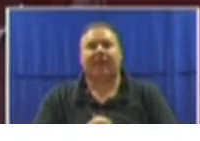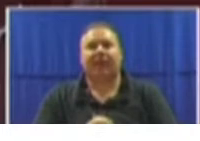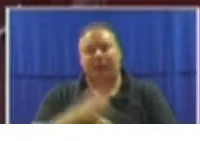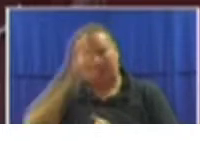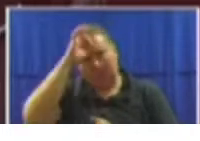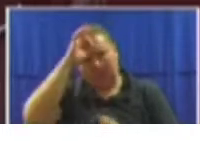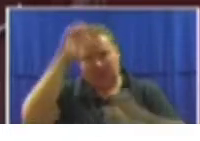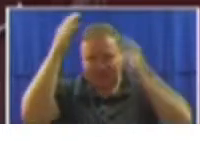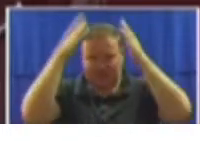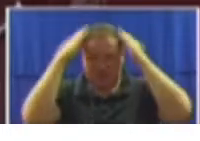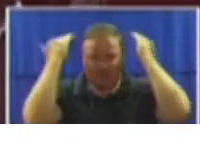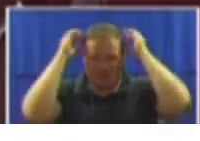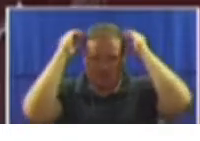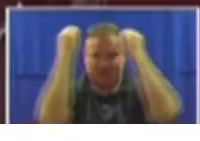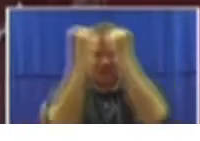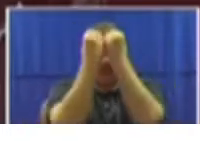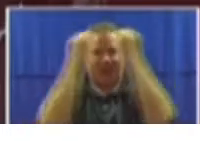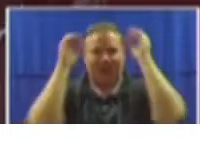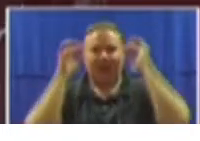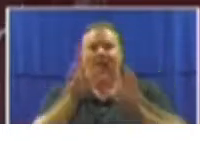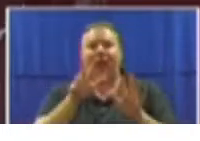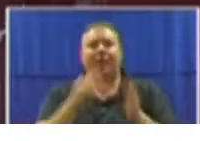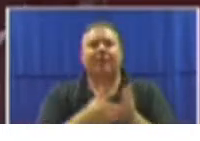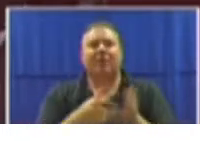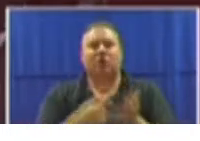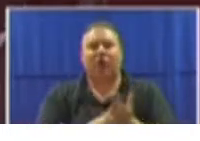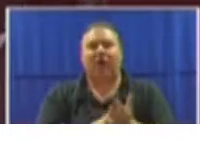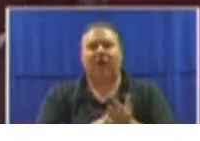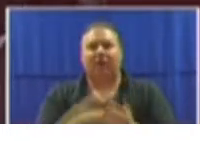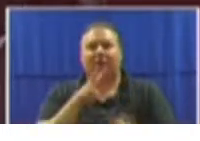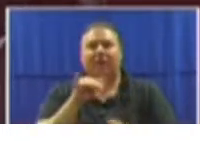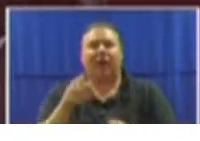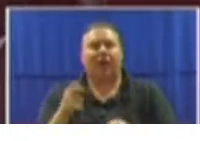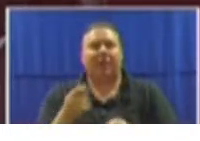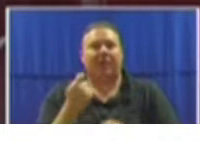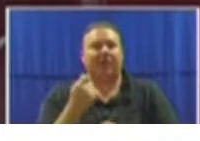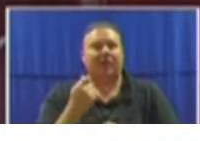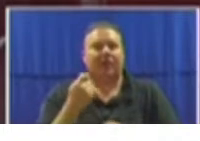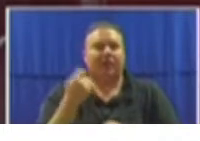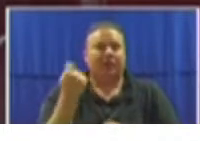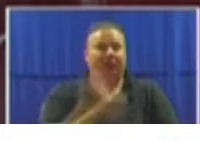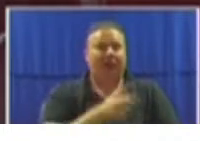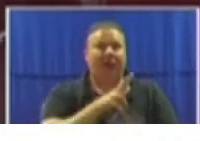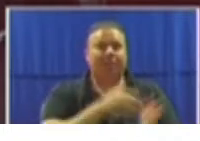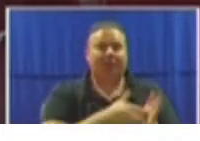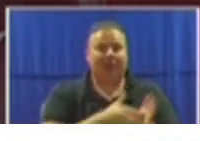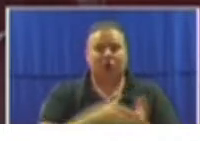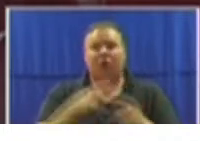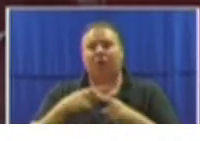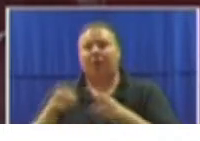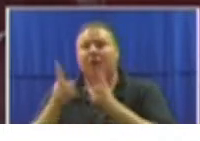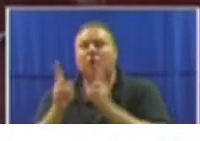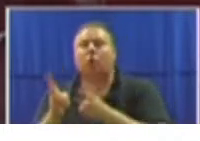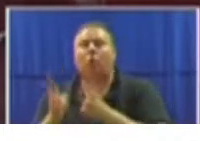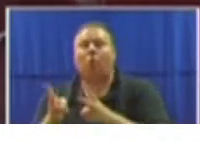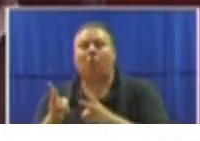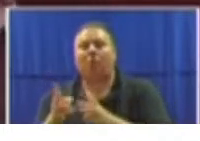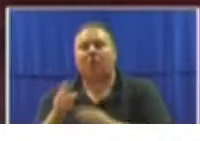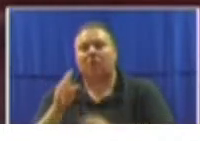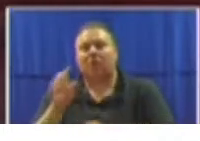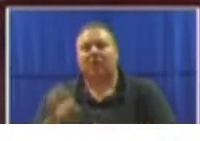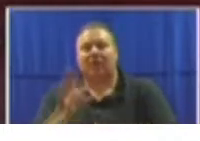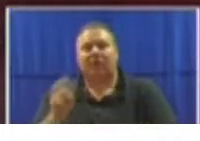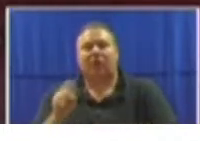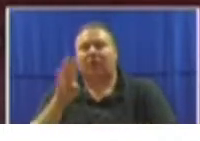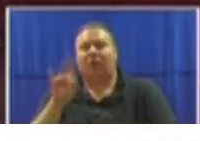Minister Cele spends 8 million rand to protect every ANC VIP while slashing the police budget for ordinary South Africans by 4 billion rand. And who can